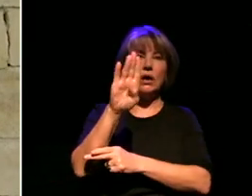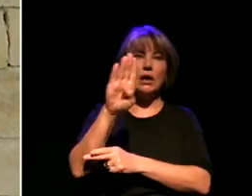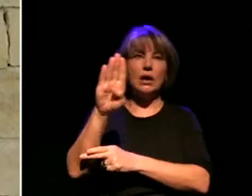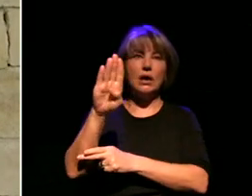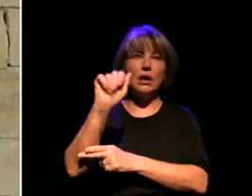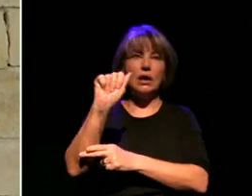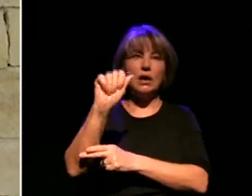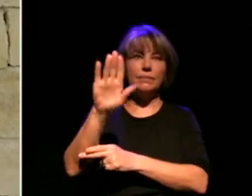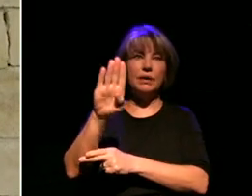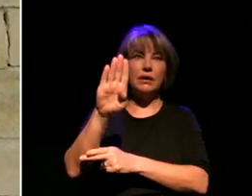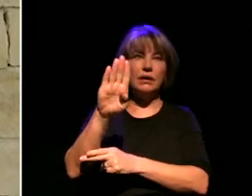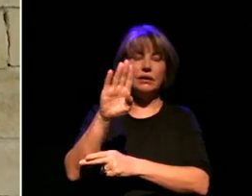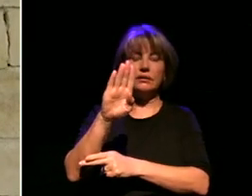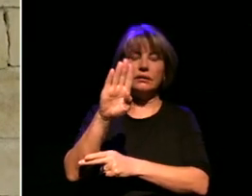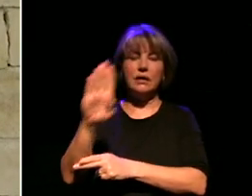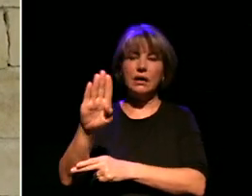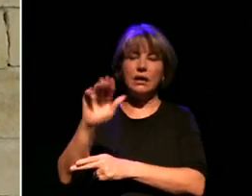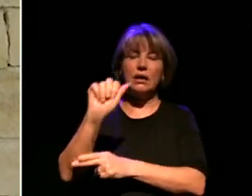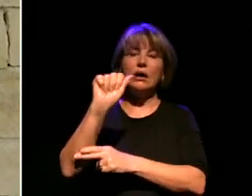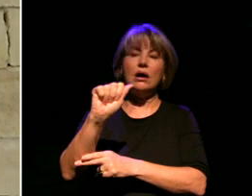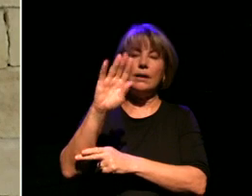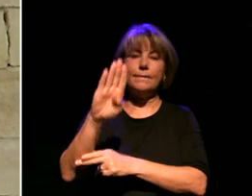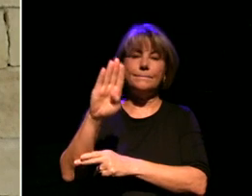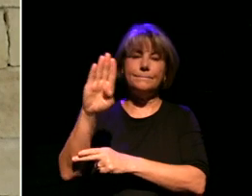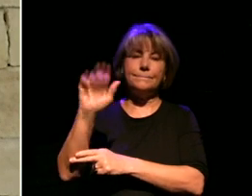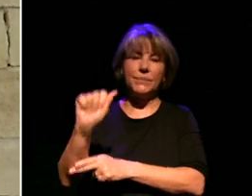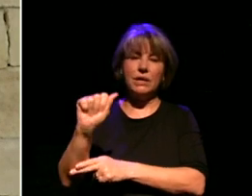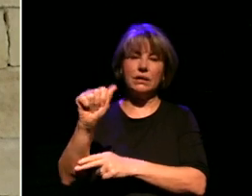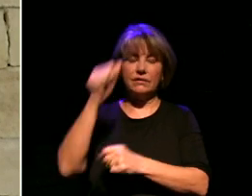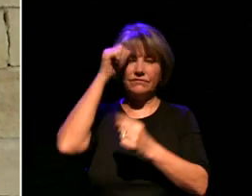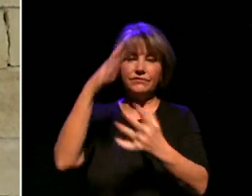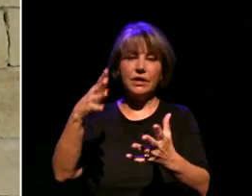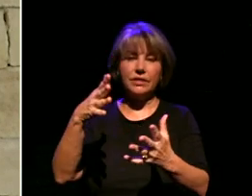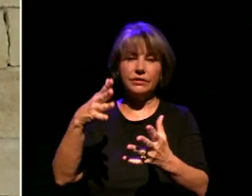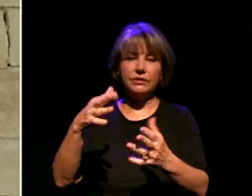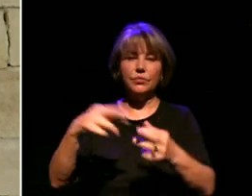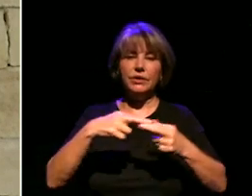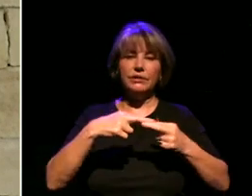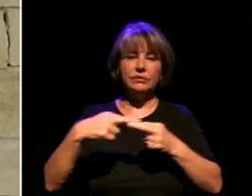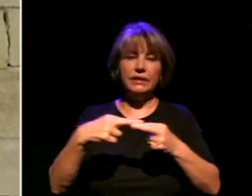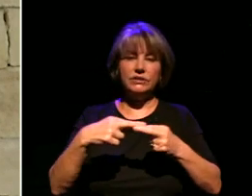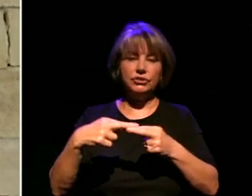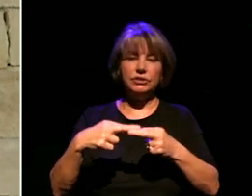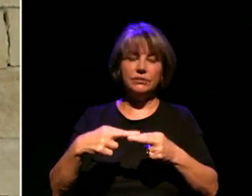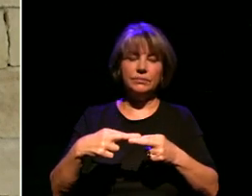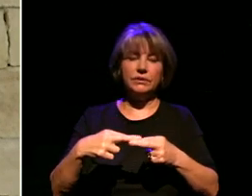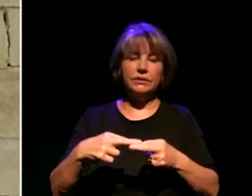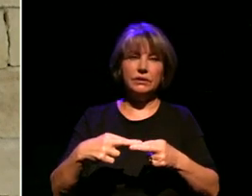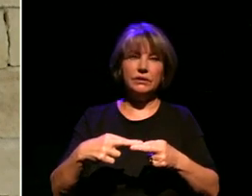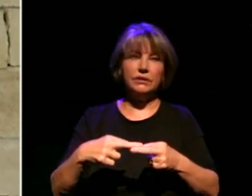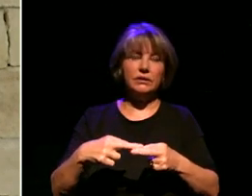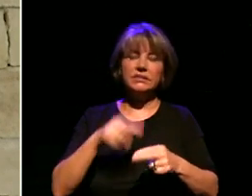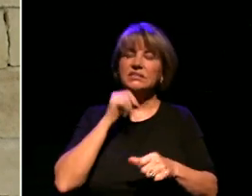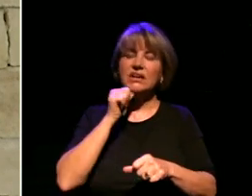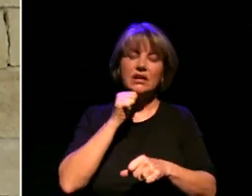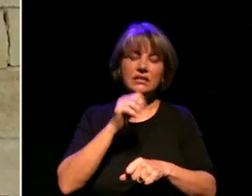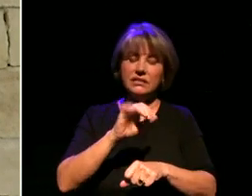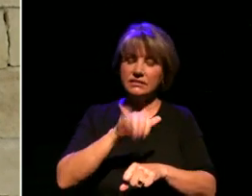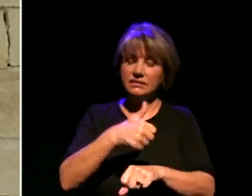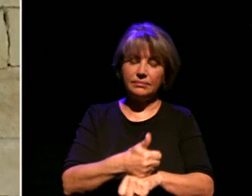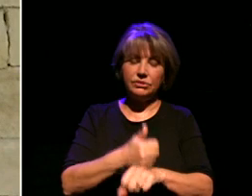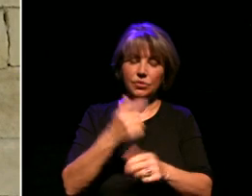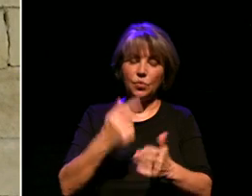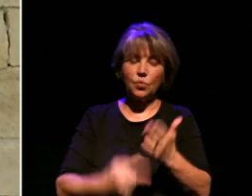we are in a relationship that is not based on what we do and what we don't do, but on